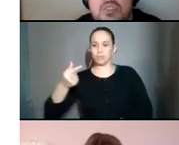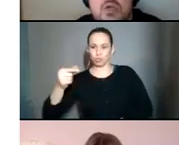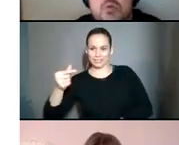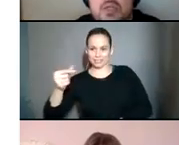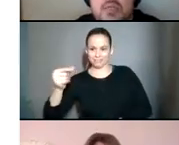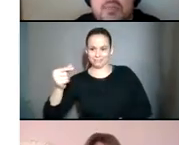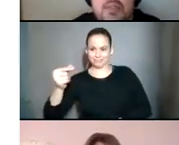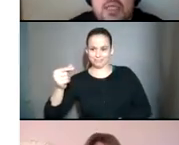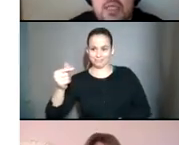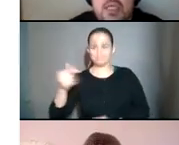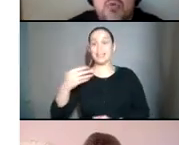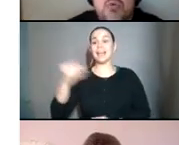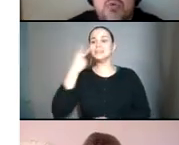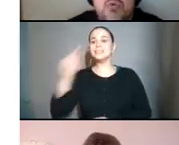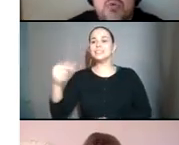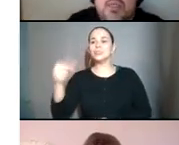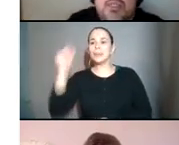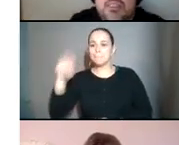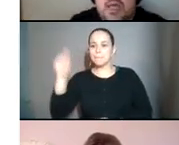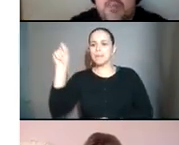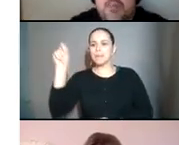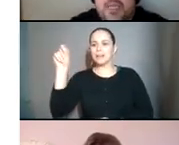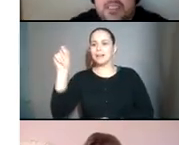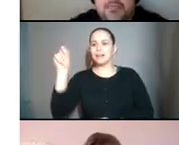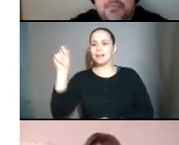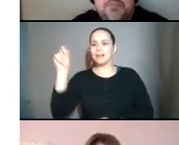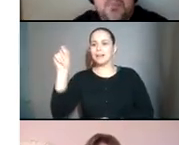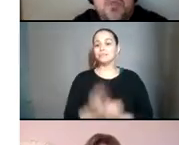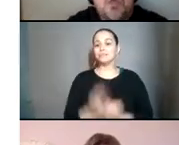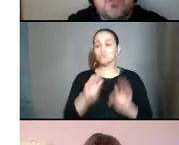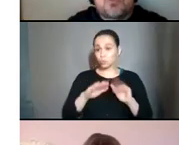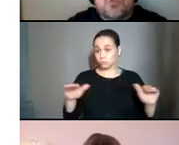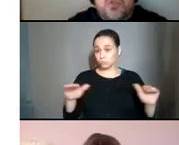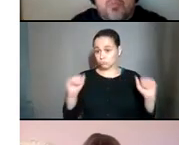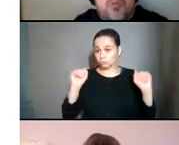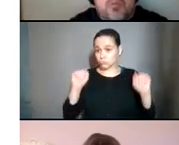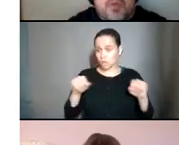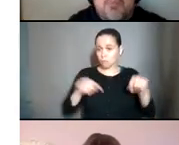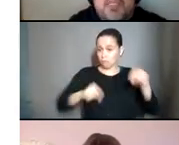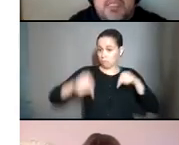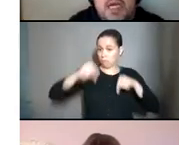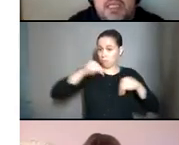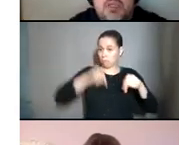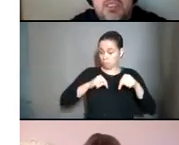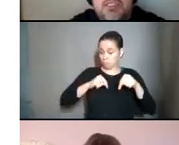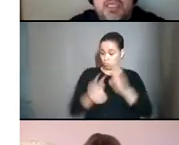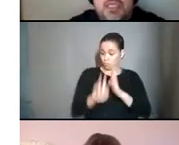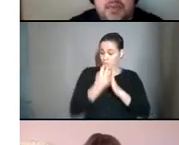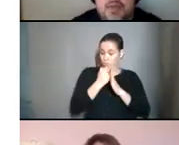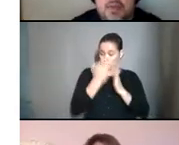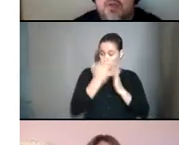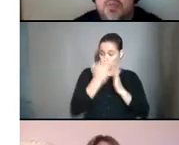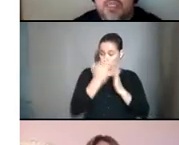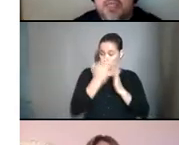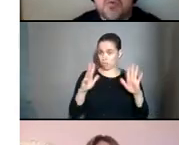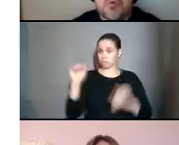green check mark will appear. Your child can go back and practice lessons that have already been completed, but they will